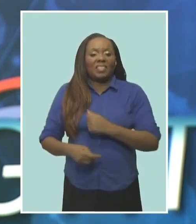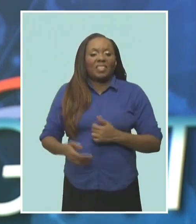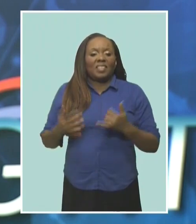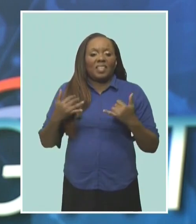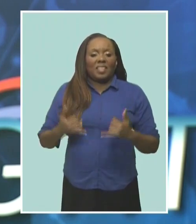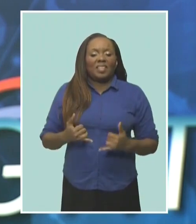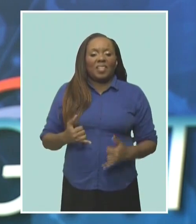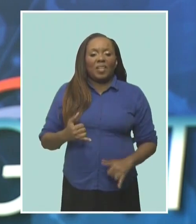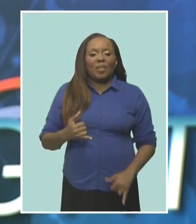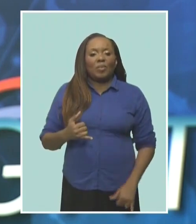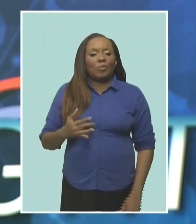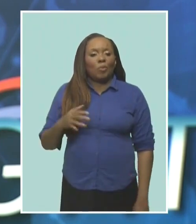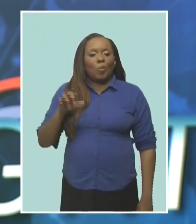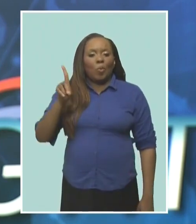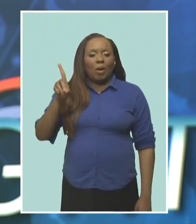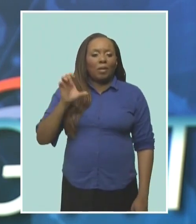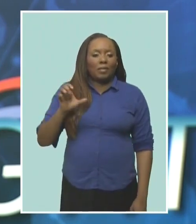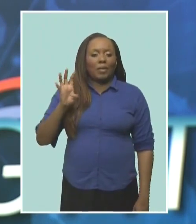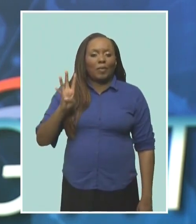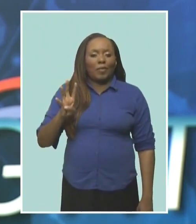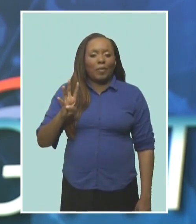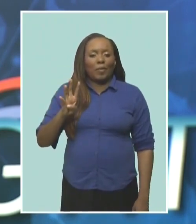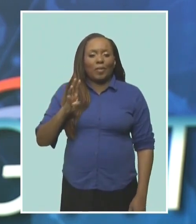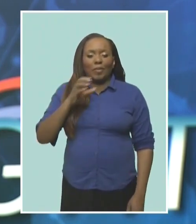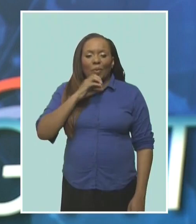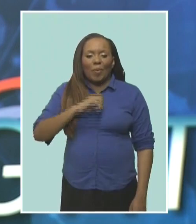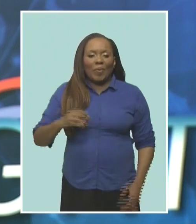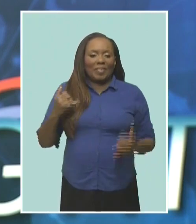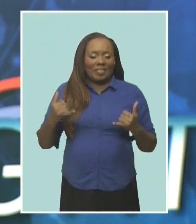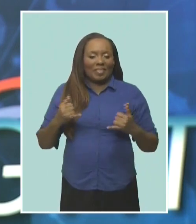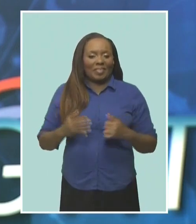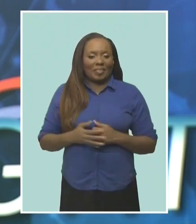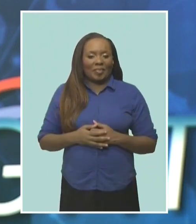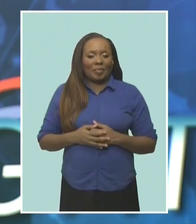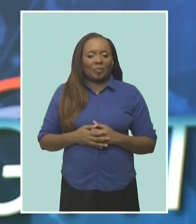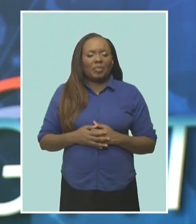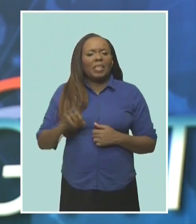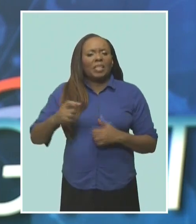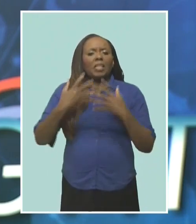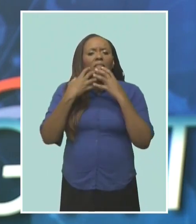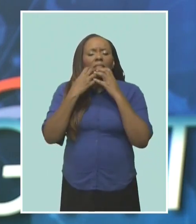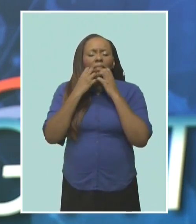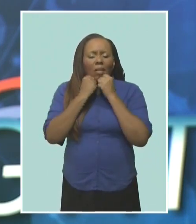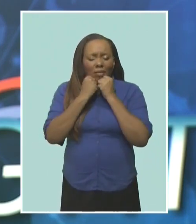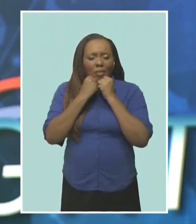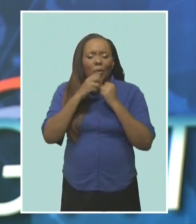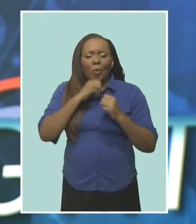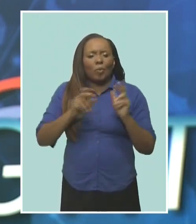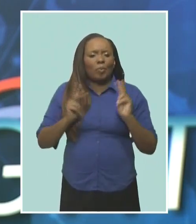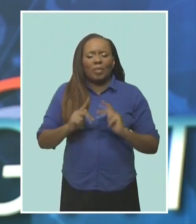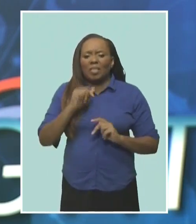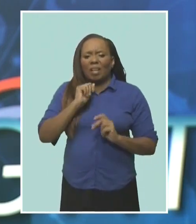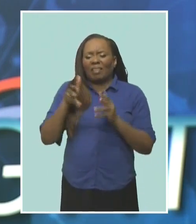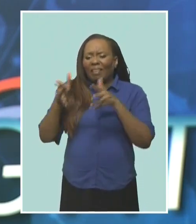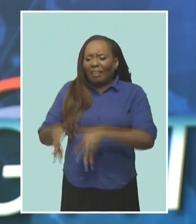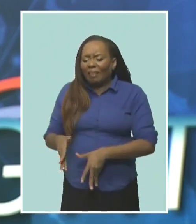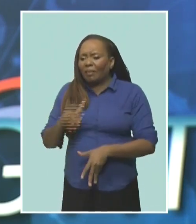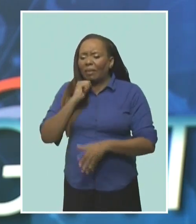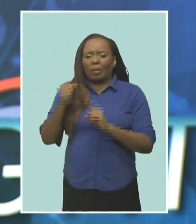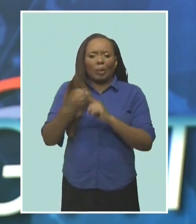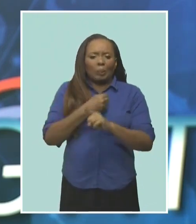Home, who turned 104 years old today. She wants citizens to cherish the elders instead of abandoning and mistreating